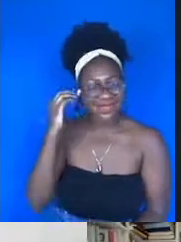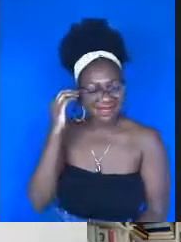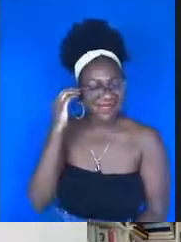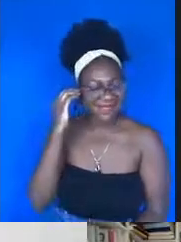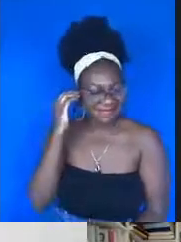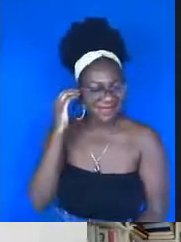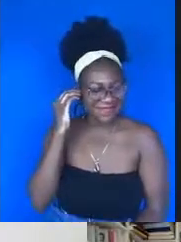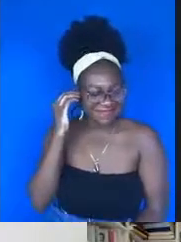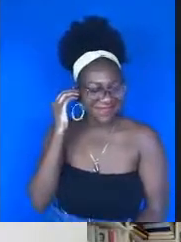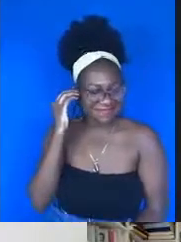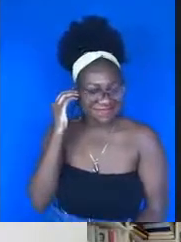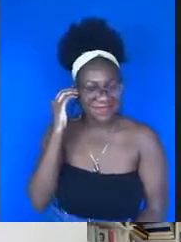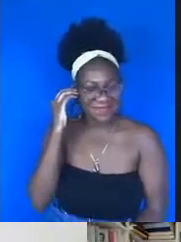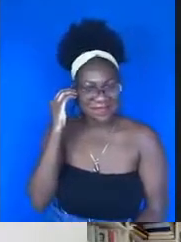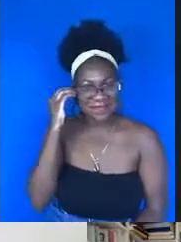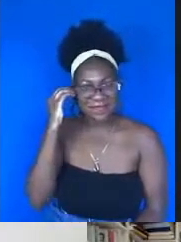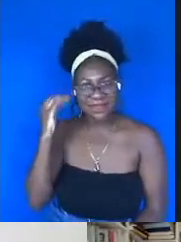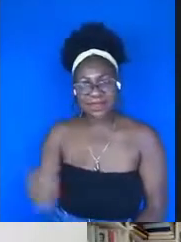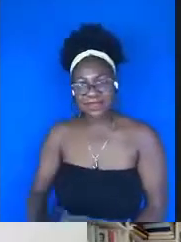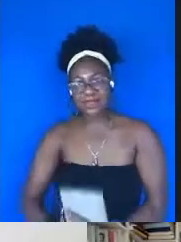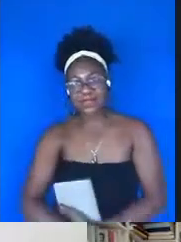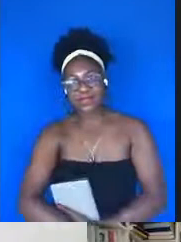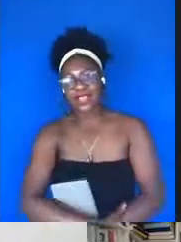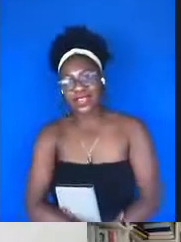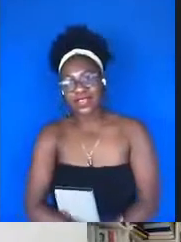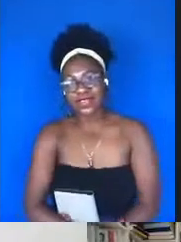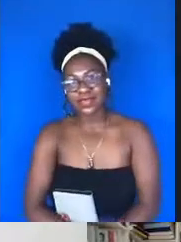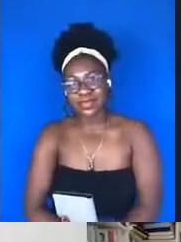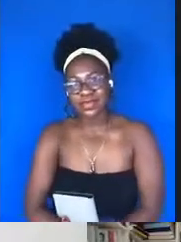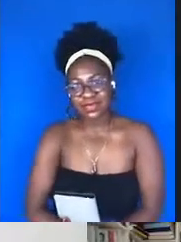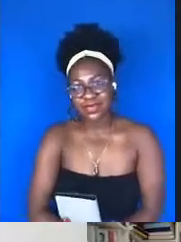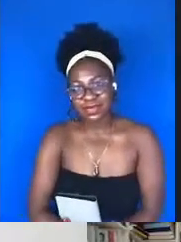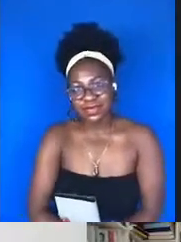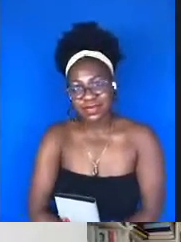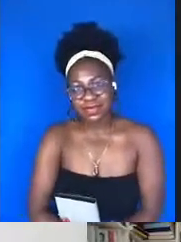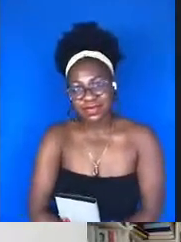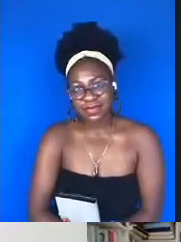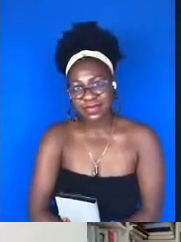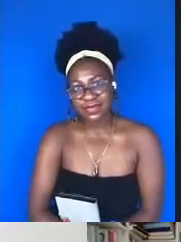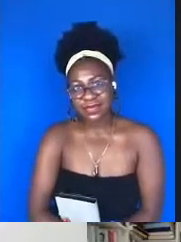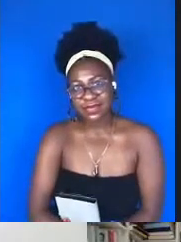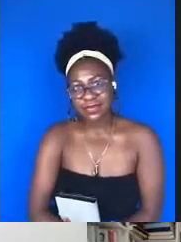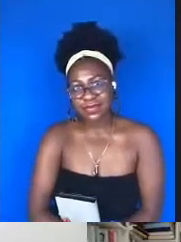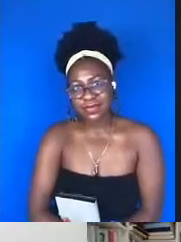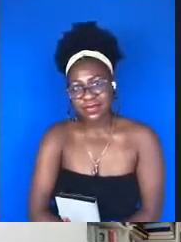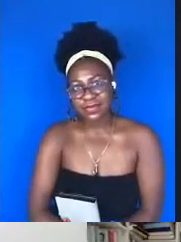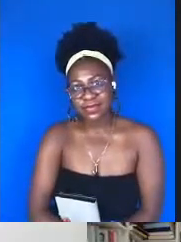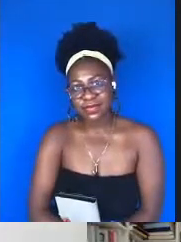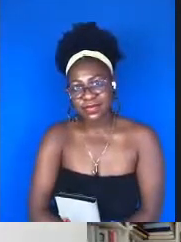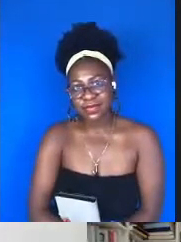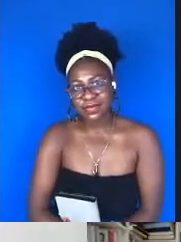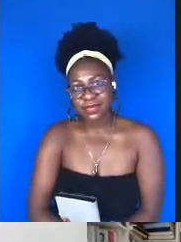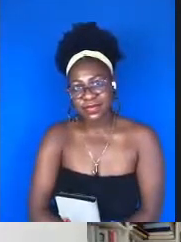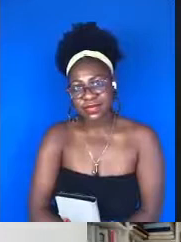this quote so much because to me, I know, right? To me, it signifies a power that all women have, right? The power of